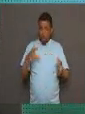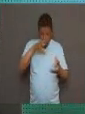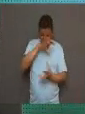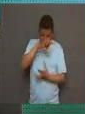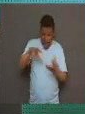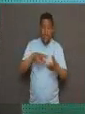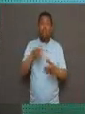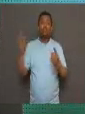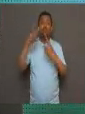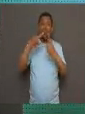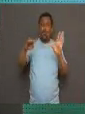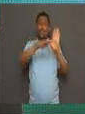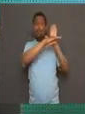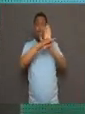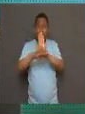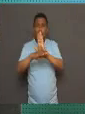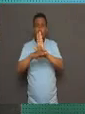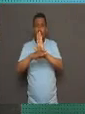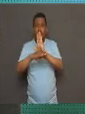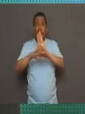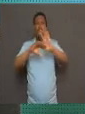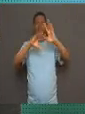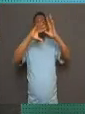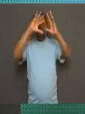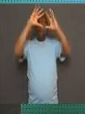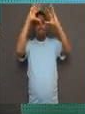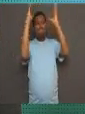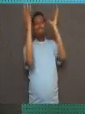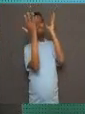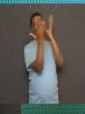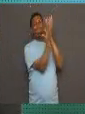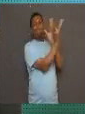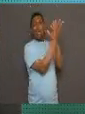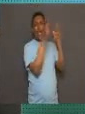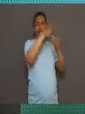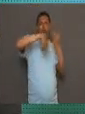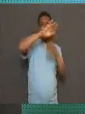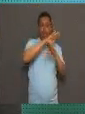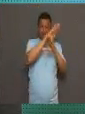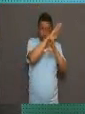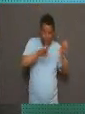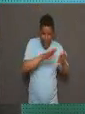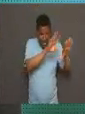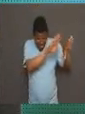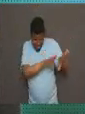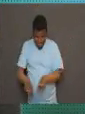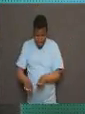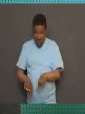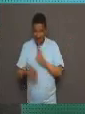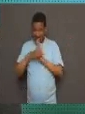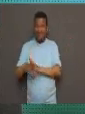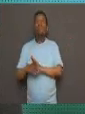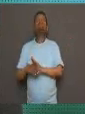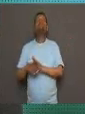complicated to represent a spherical area on a flat surface. There